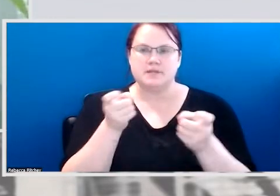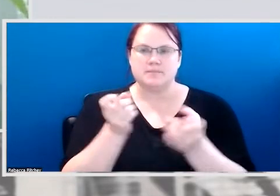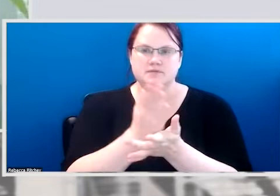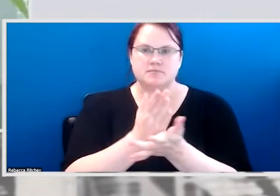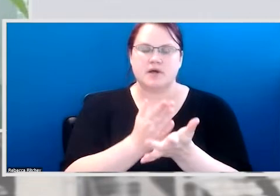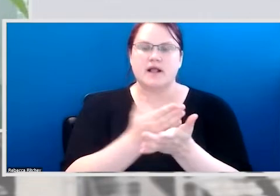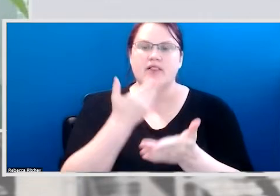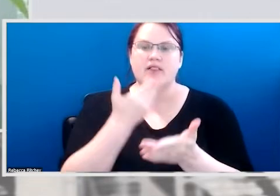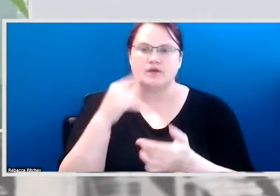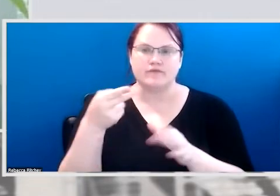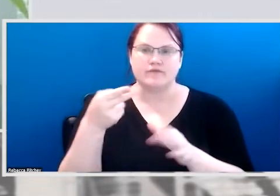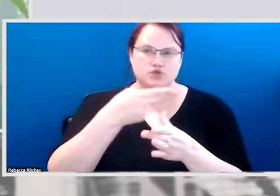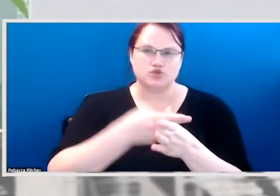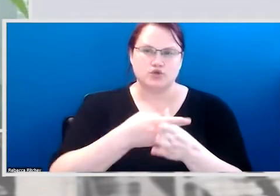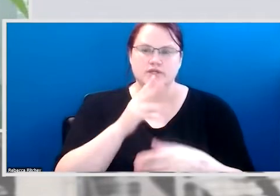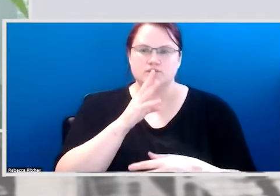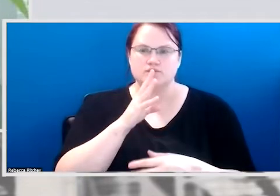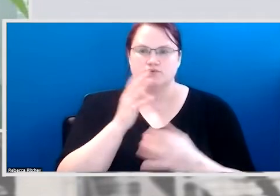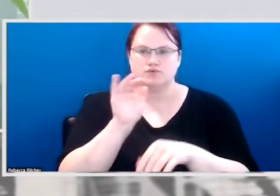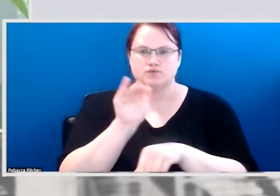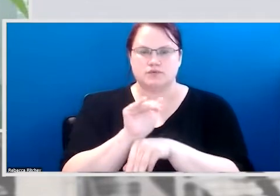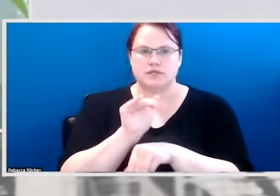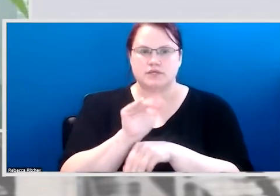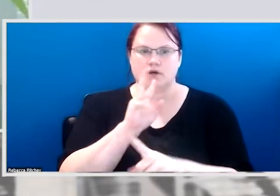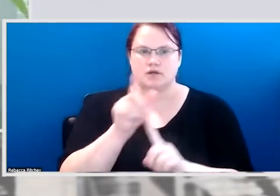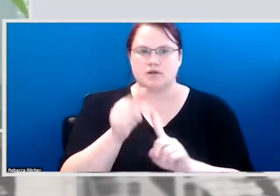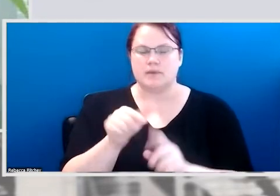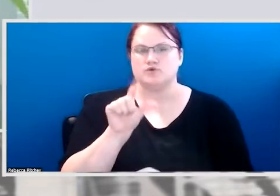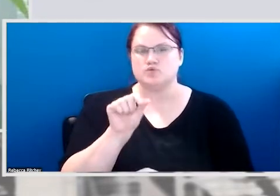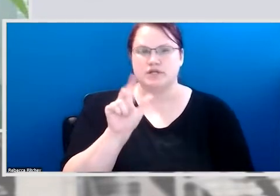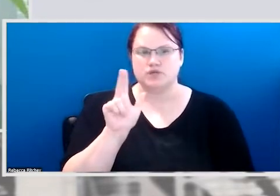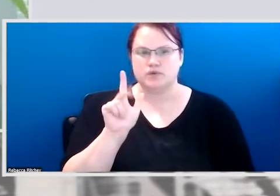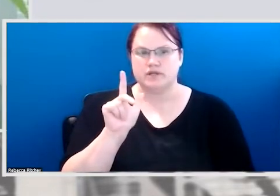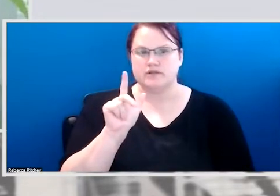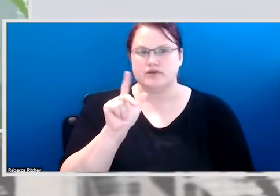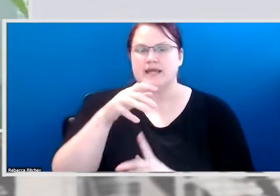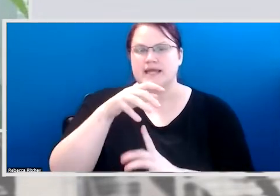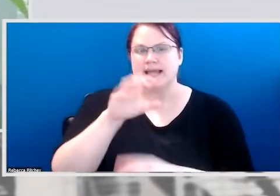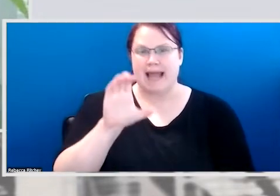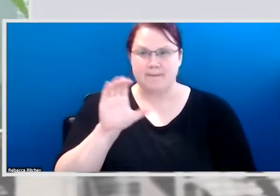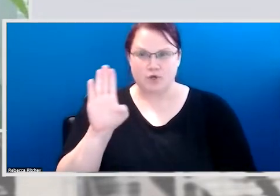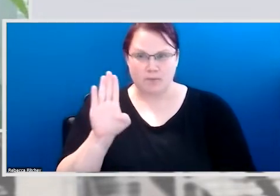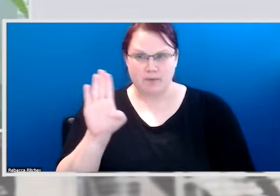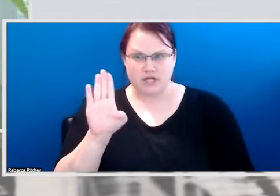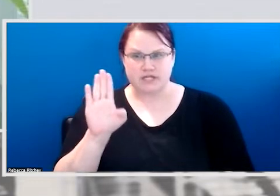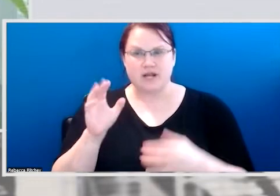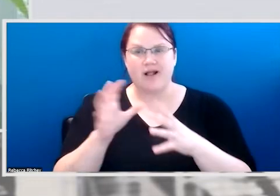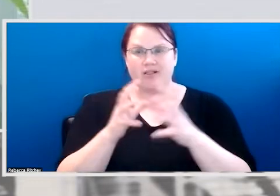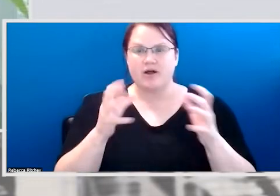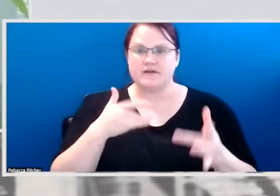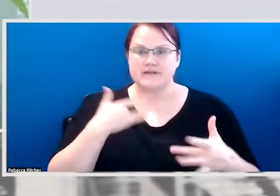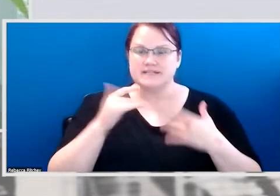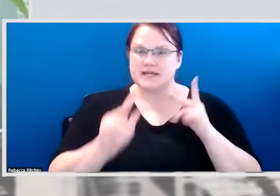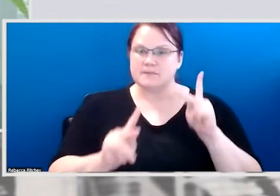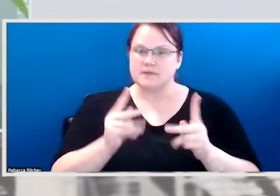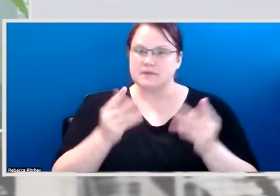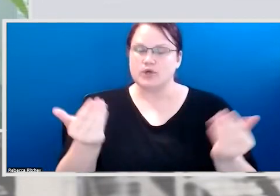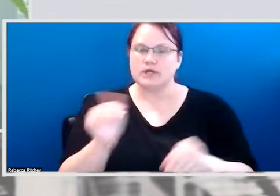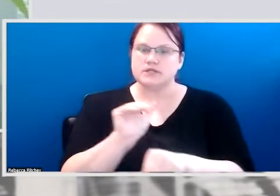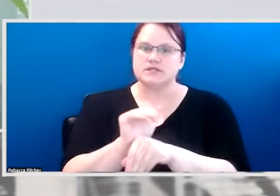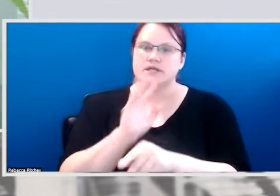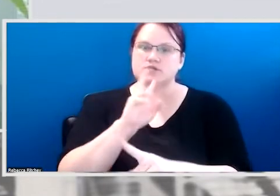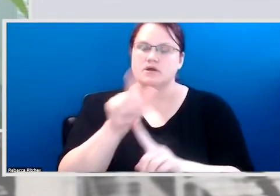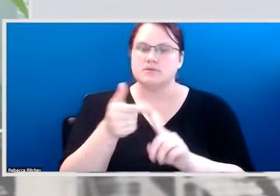We're going to talk about the 2023 capital budget. There's some really exciting people on the line with us tonight to talk about some really